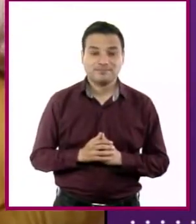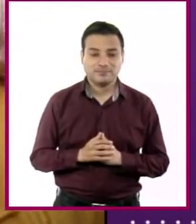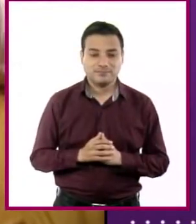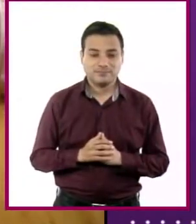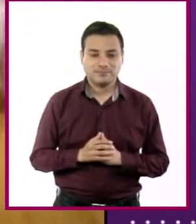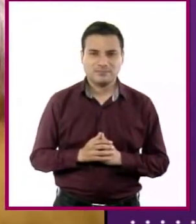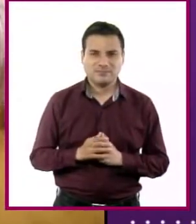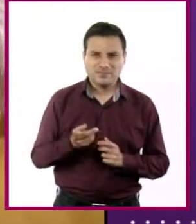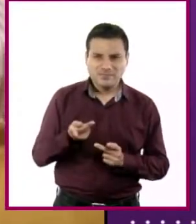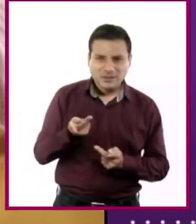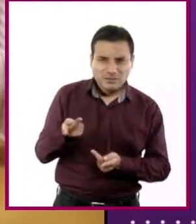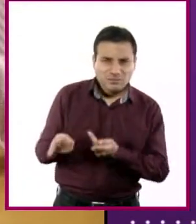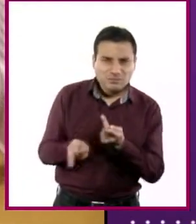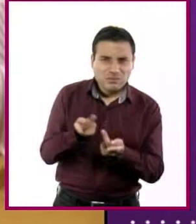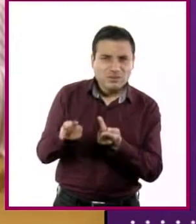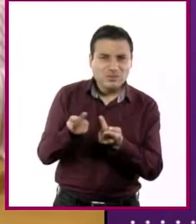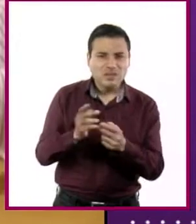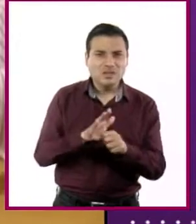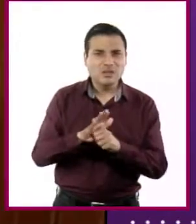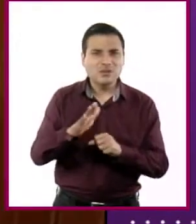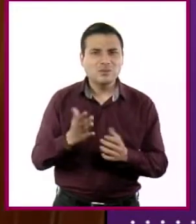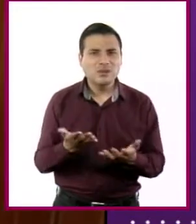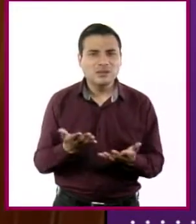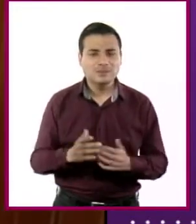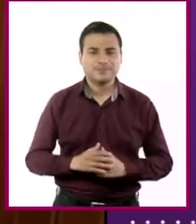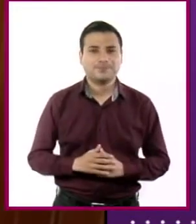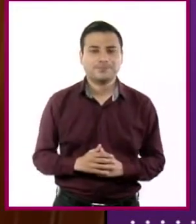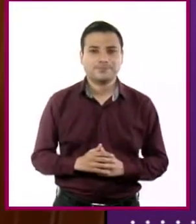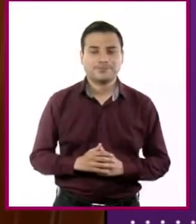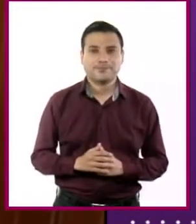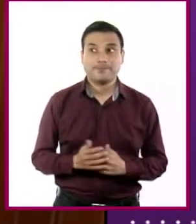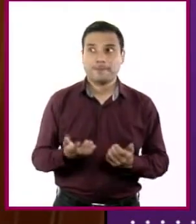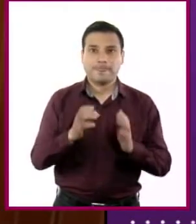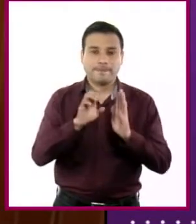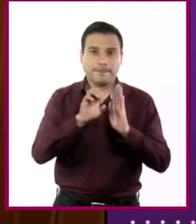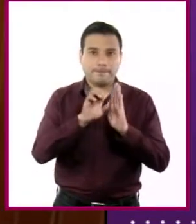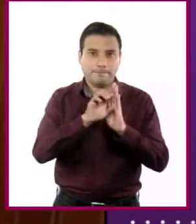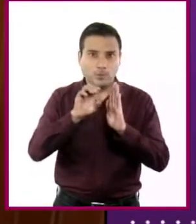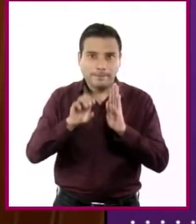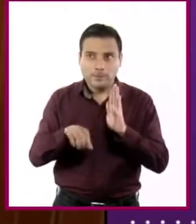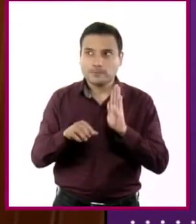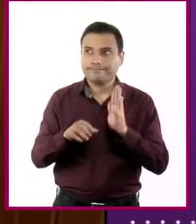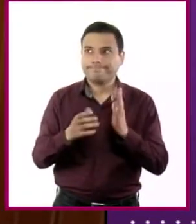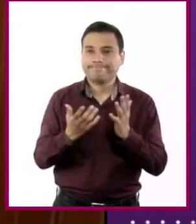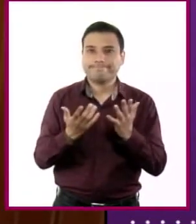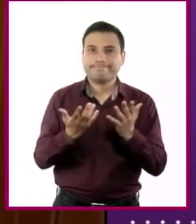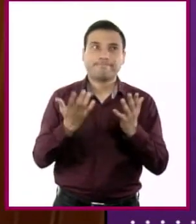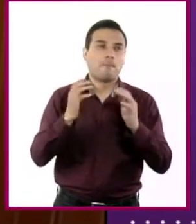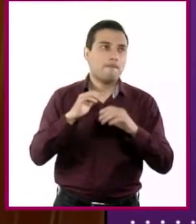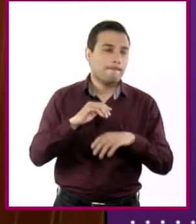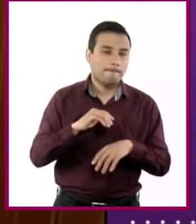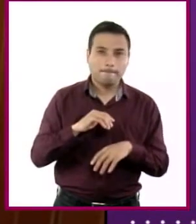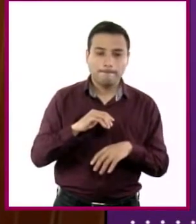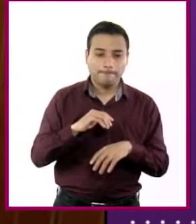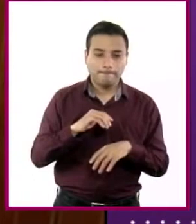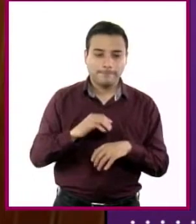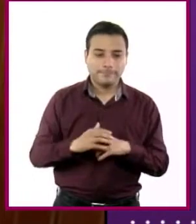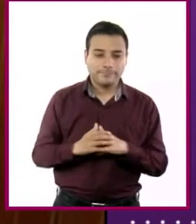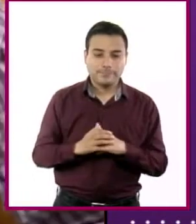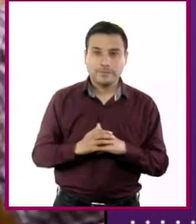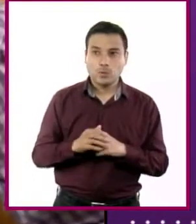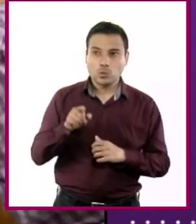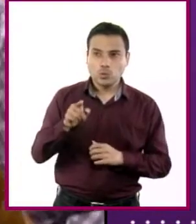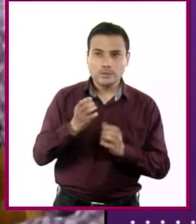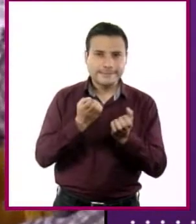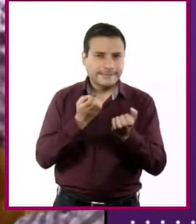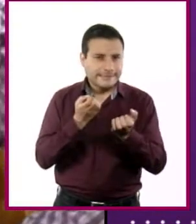What questions will you ask him, Isabella? I will ask him many things. For example, when will you start training